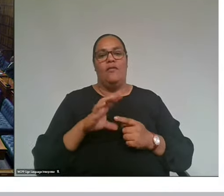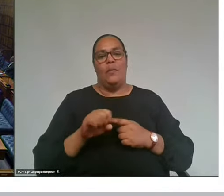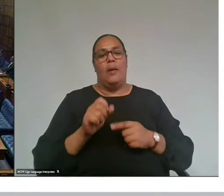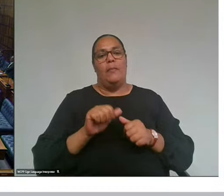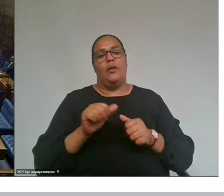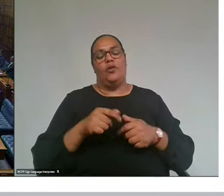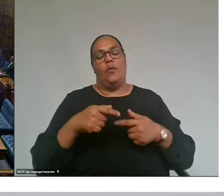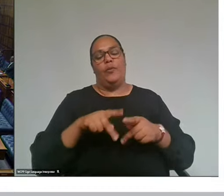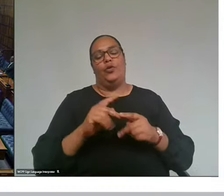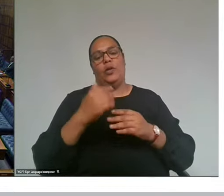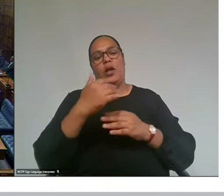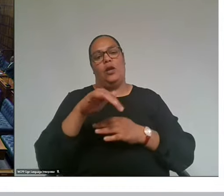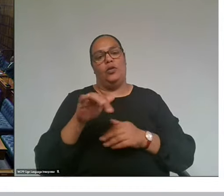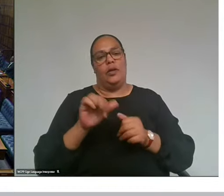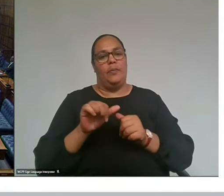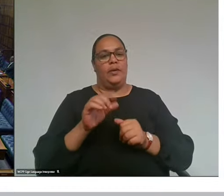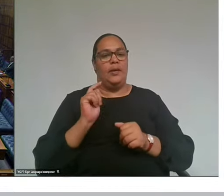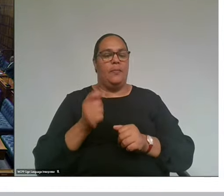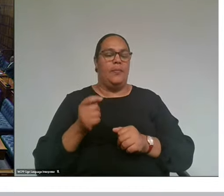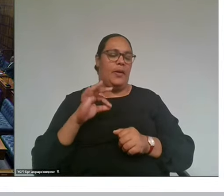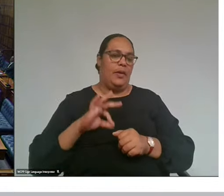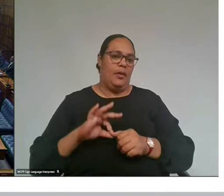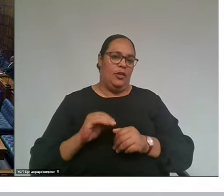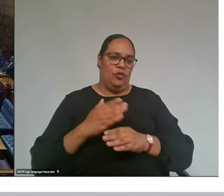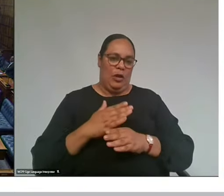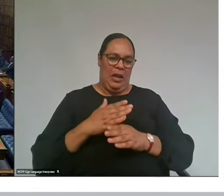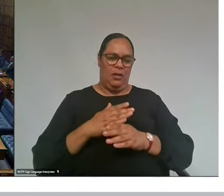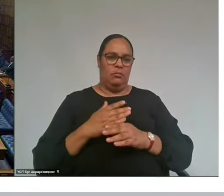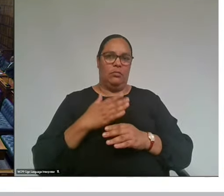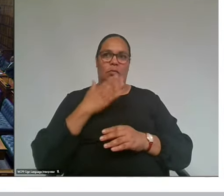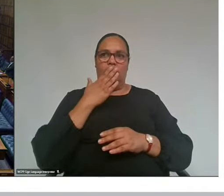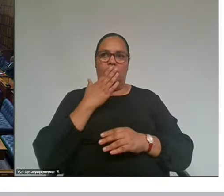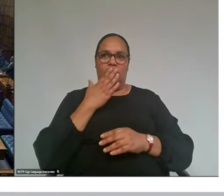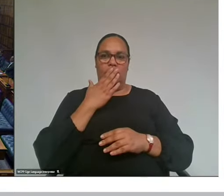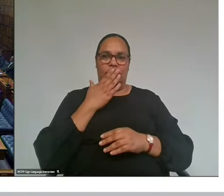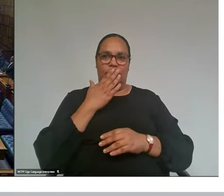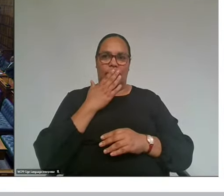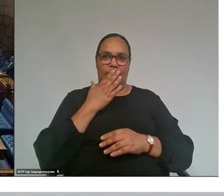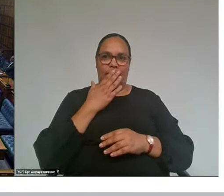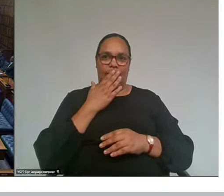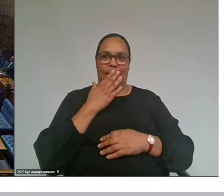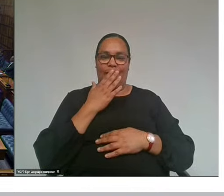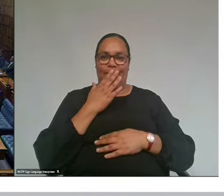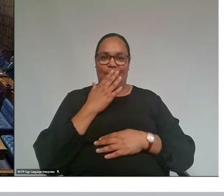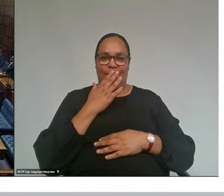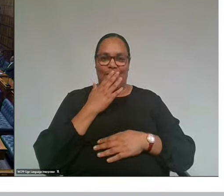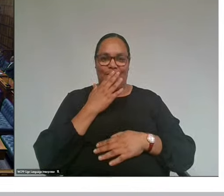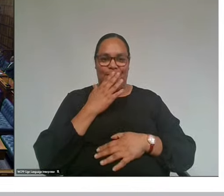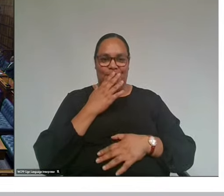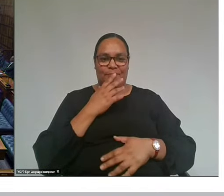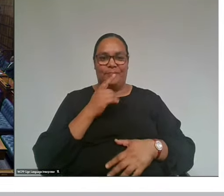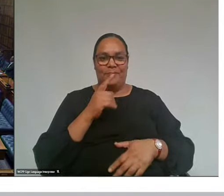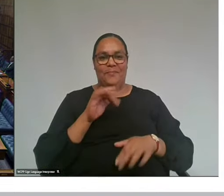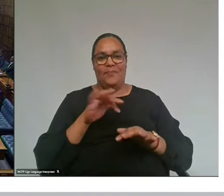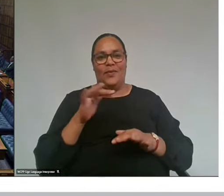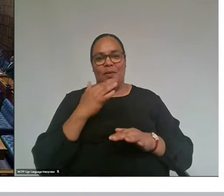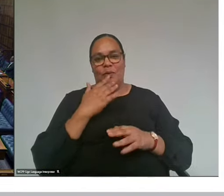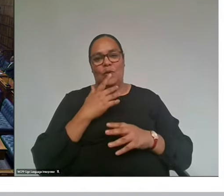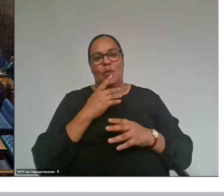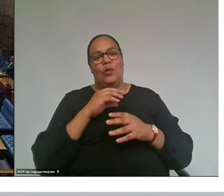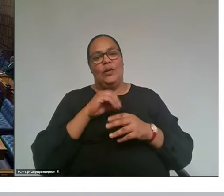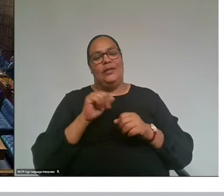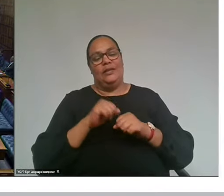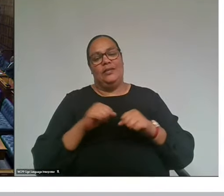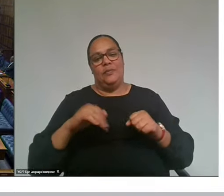opportunities out there better paying jobs being in the green Teck space um it's it's actually people are sought in that space